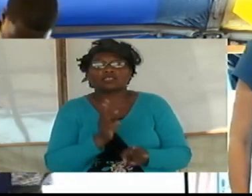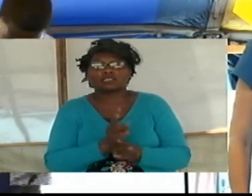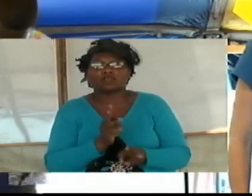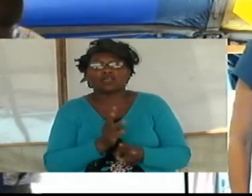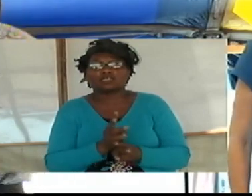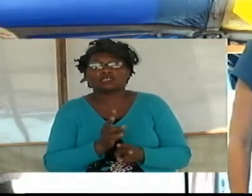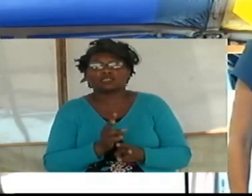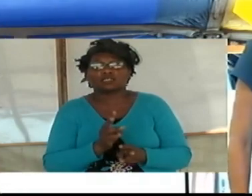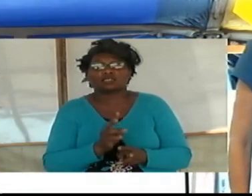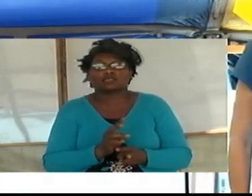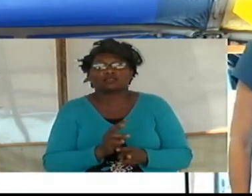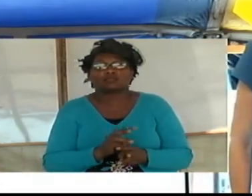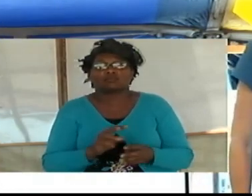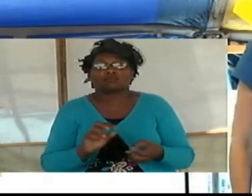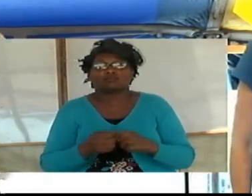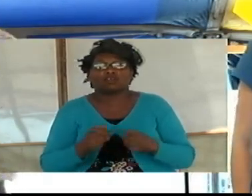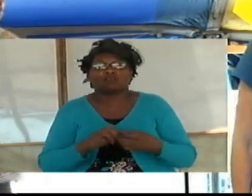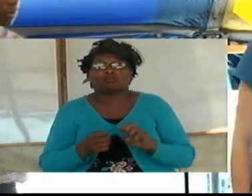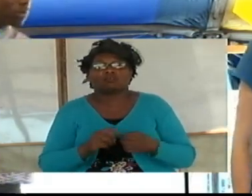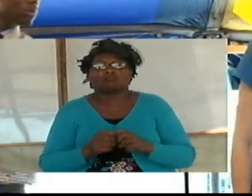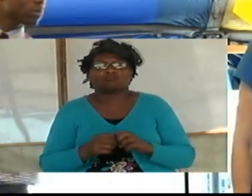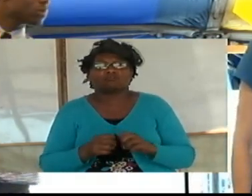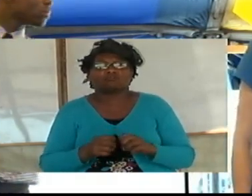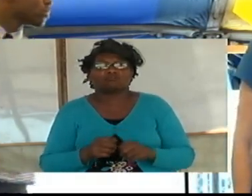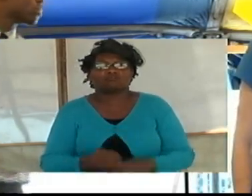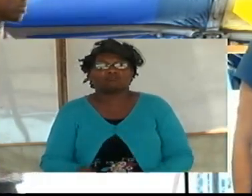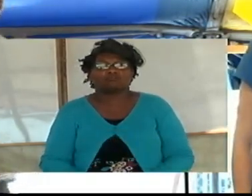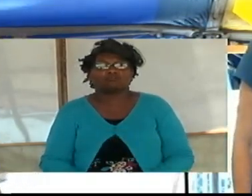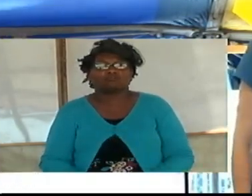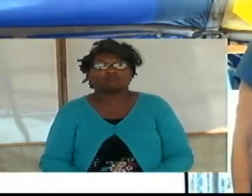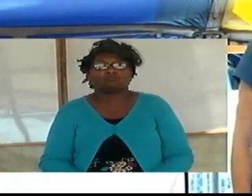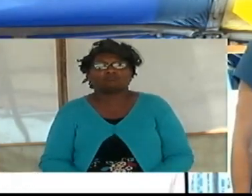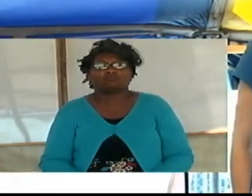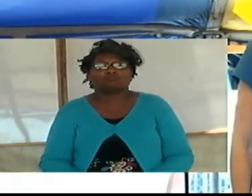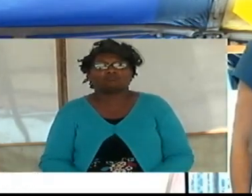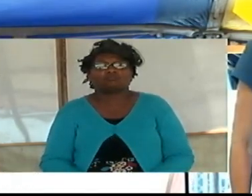praise God, praise God, those who